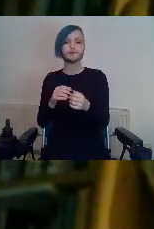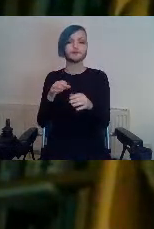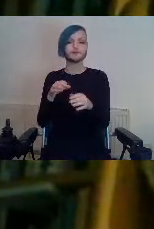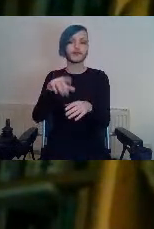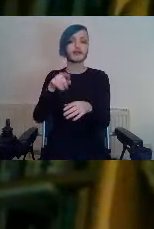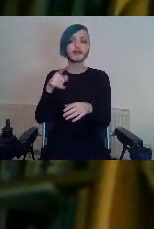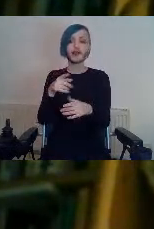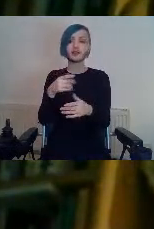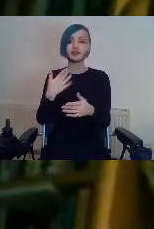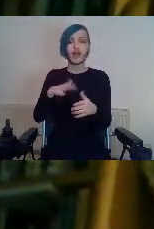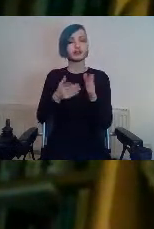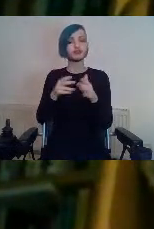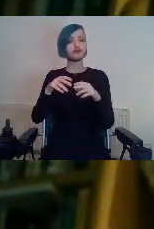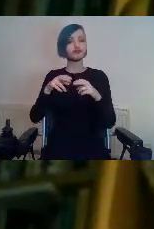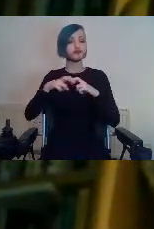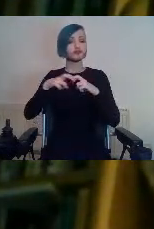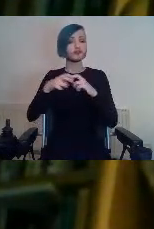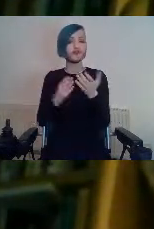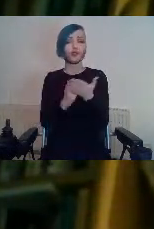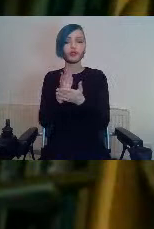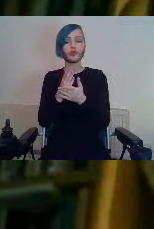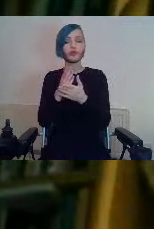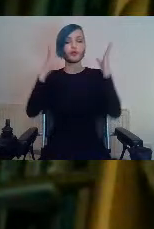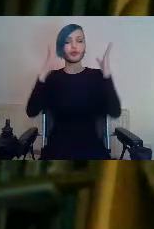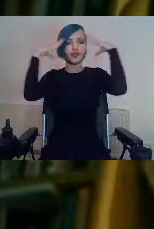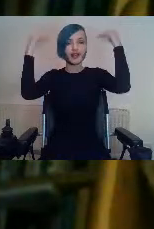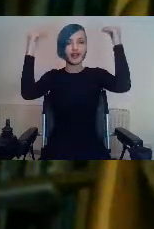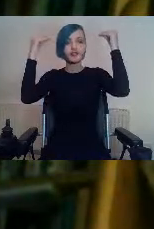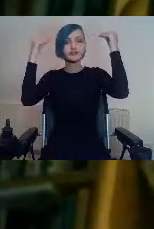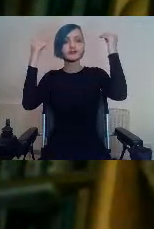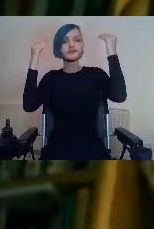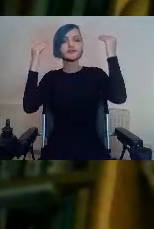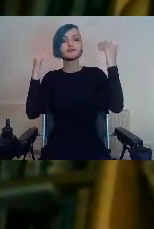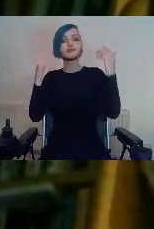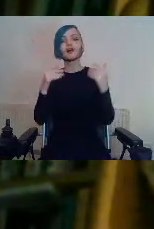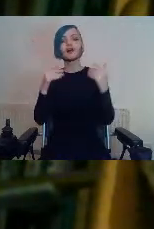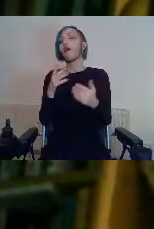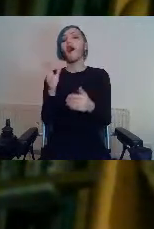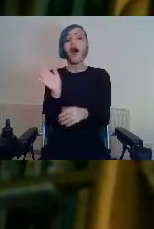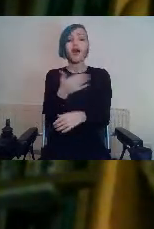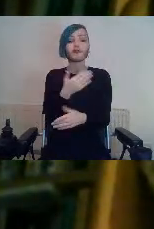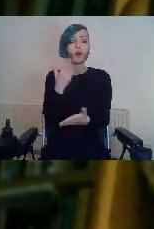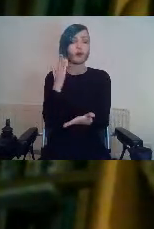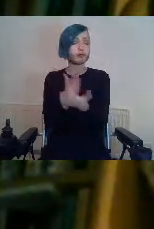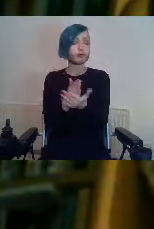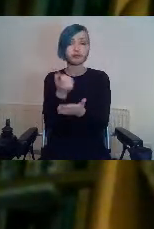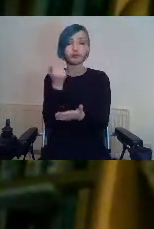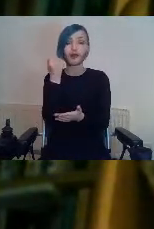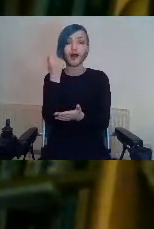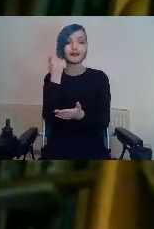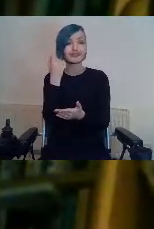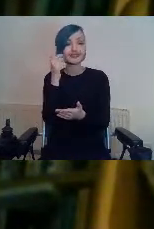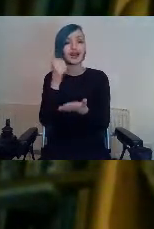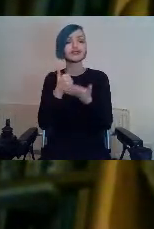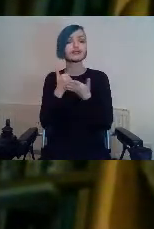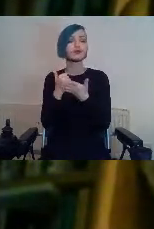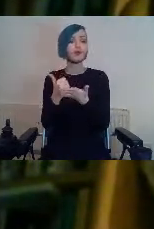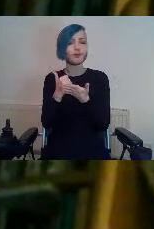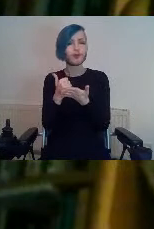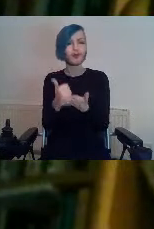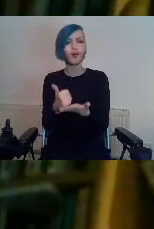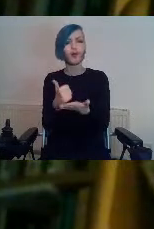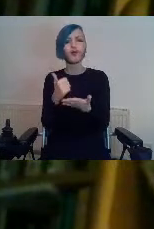support and understanding what we are fighting about. And I really made friends who understood, who were